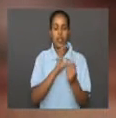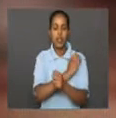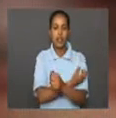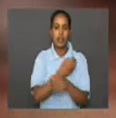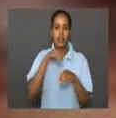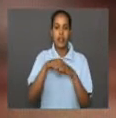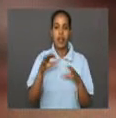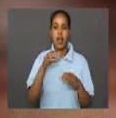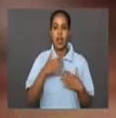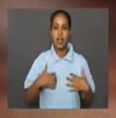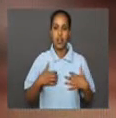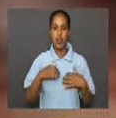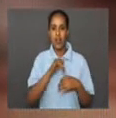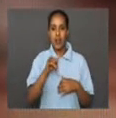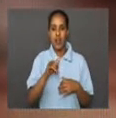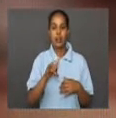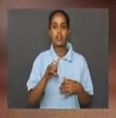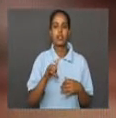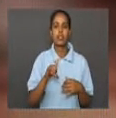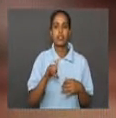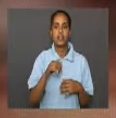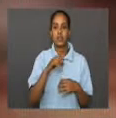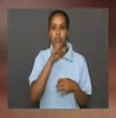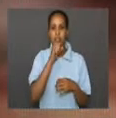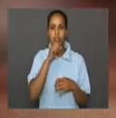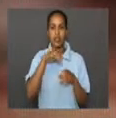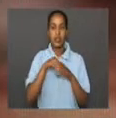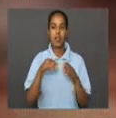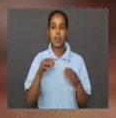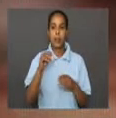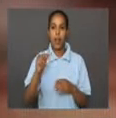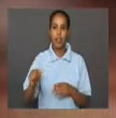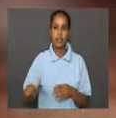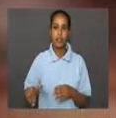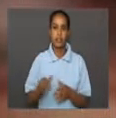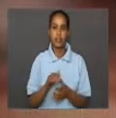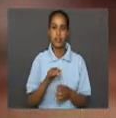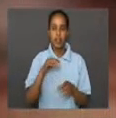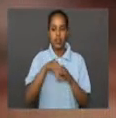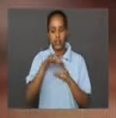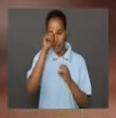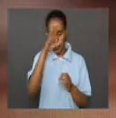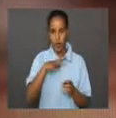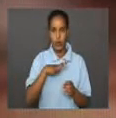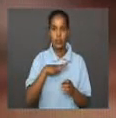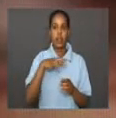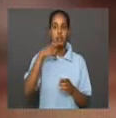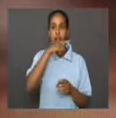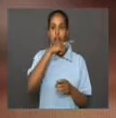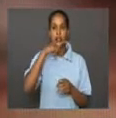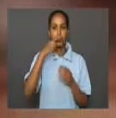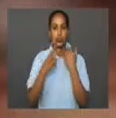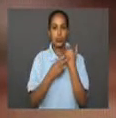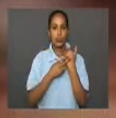energy in animals like starch does in plants. In humans, glycogen